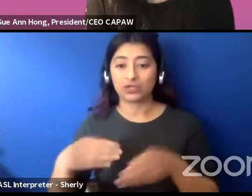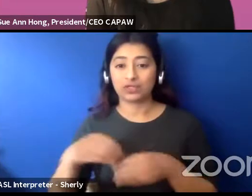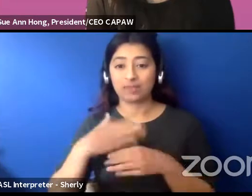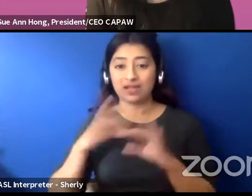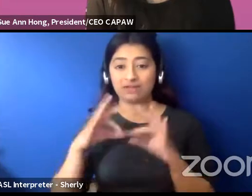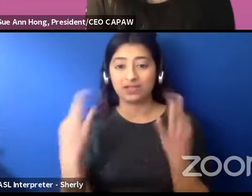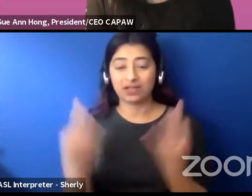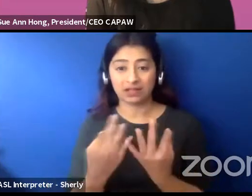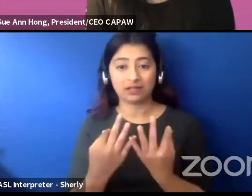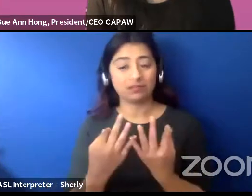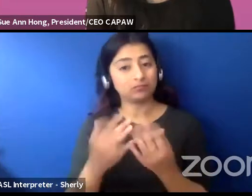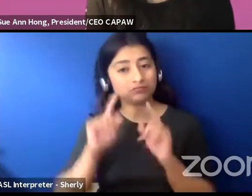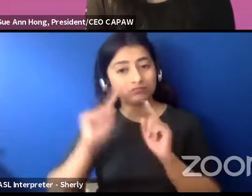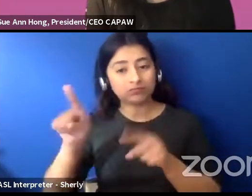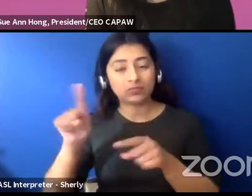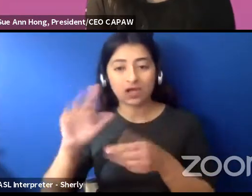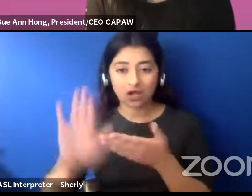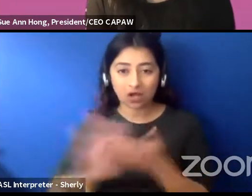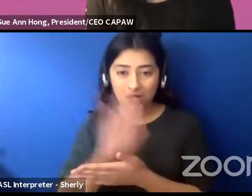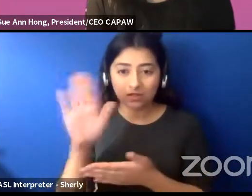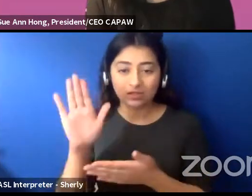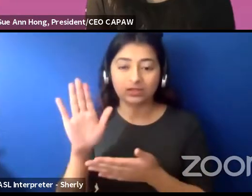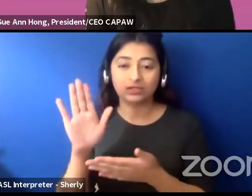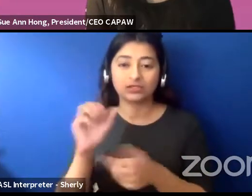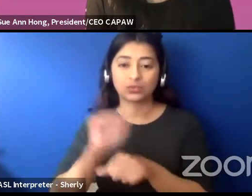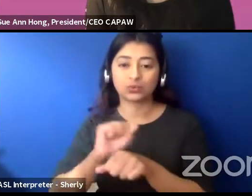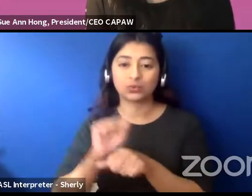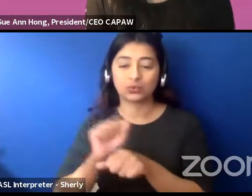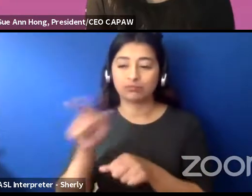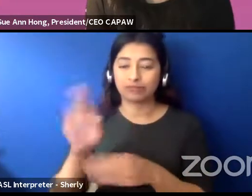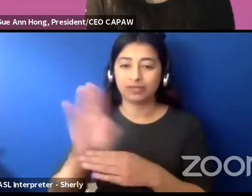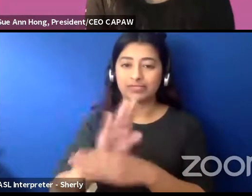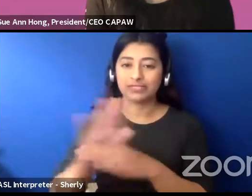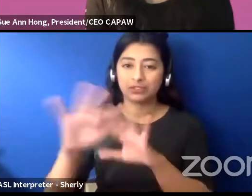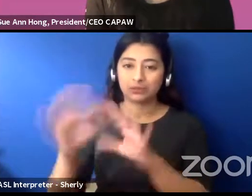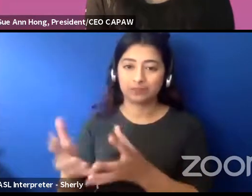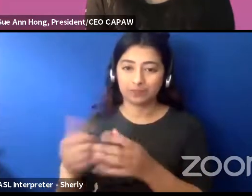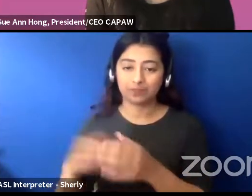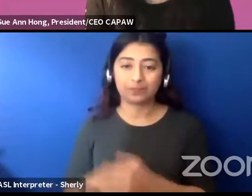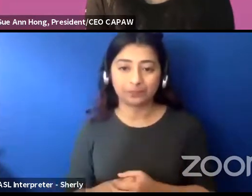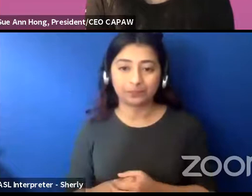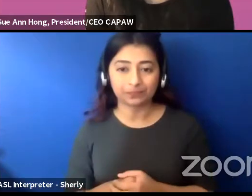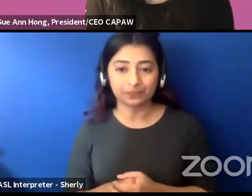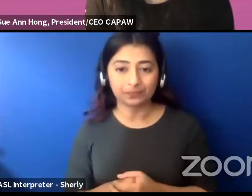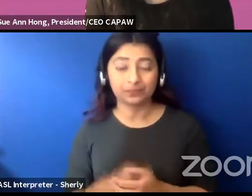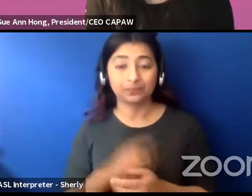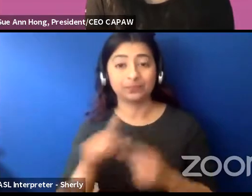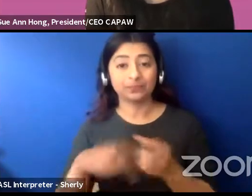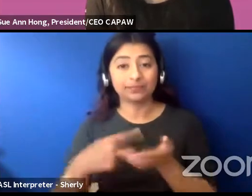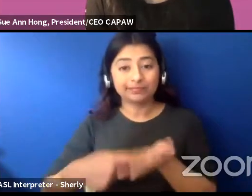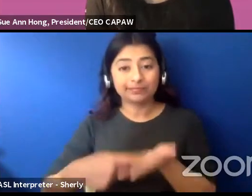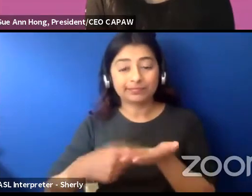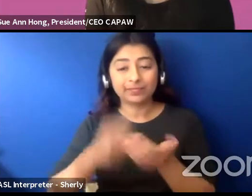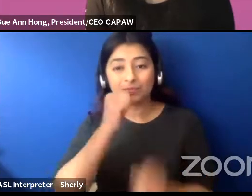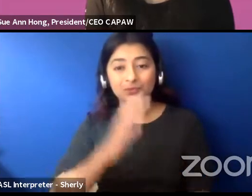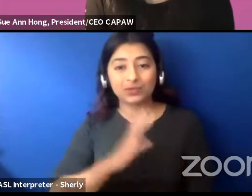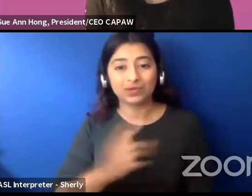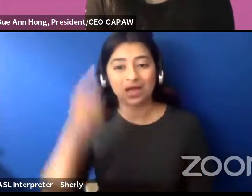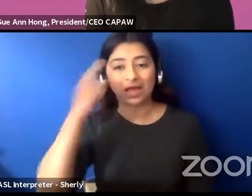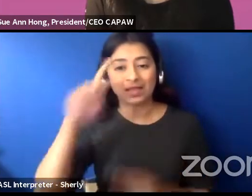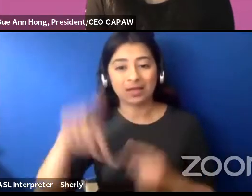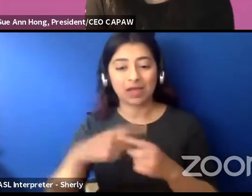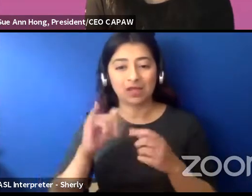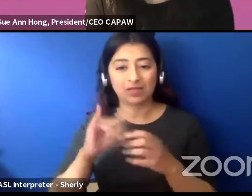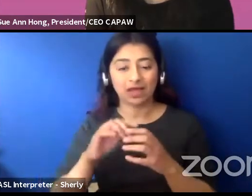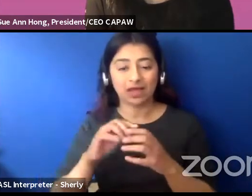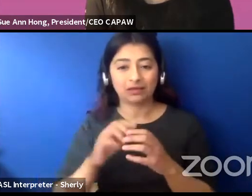be able to go to college and to work in the corporate sphere. And so when we have this conversation about women, I really think about the